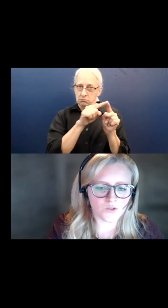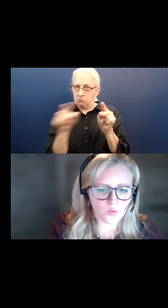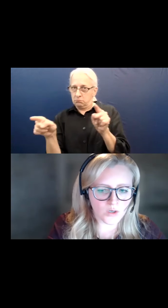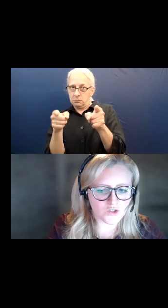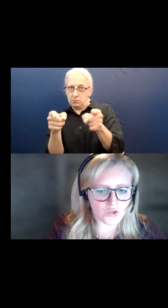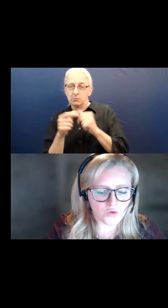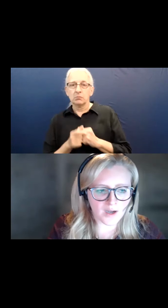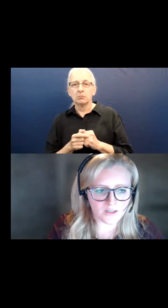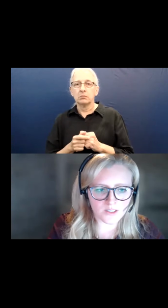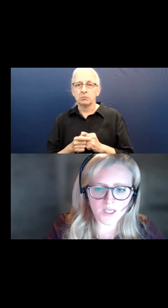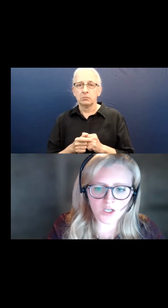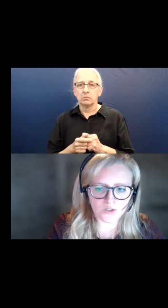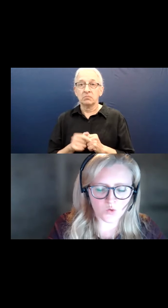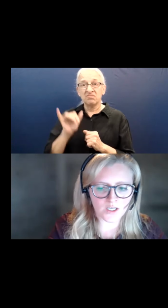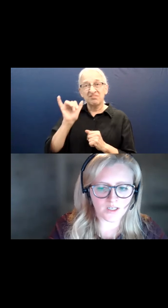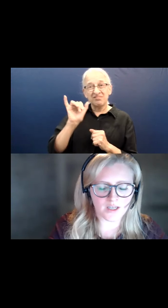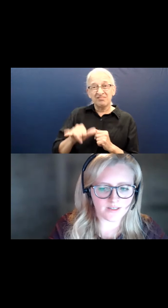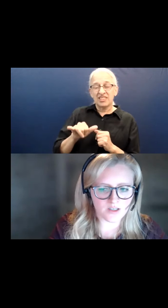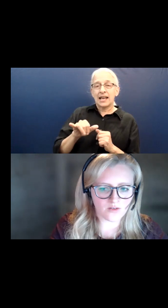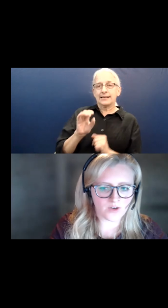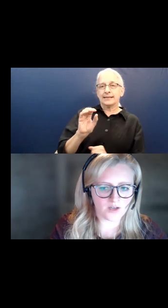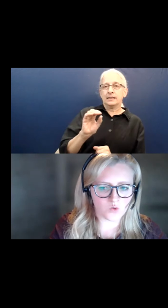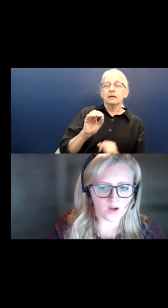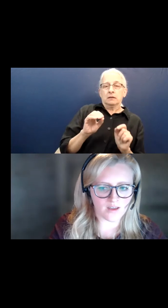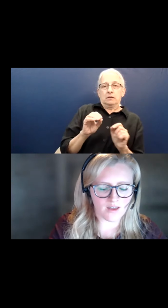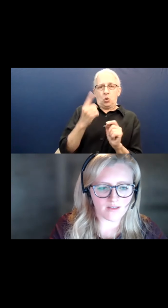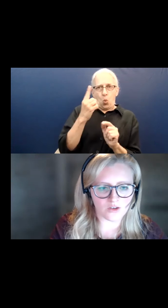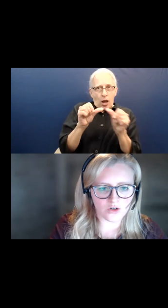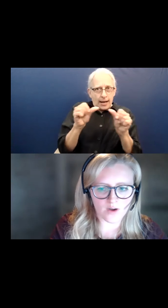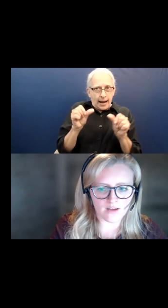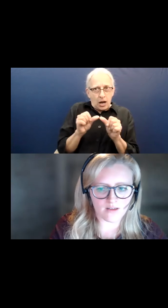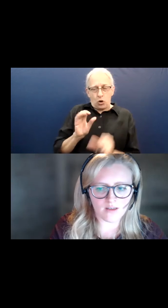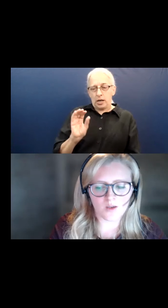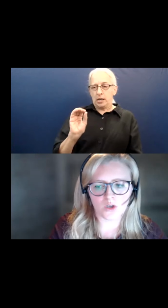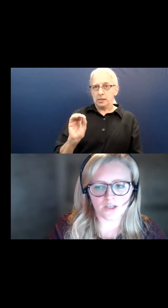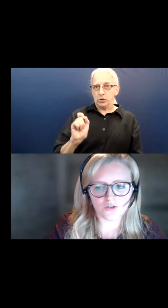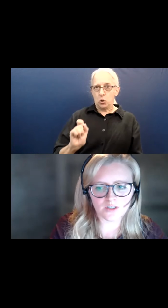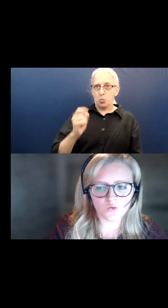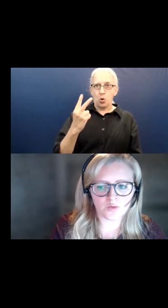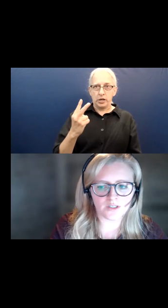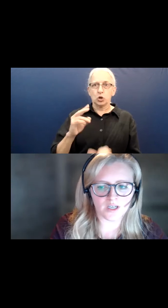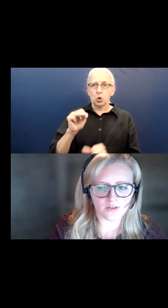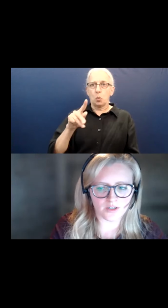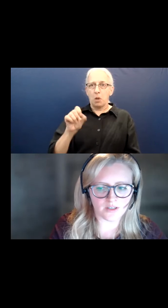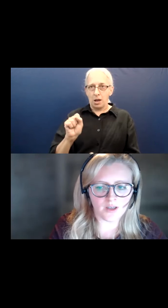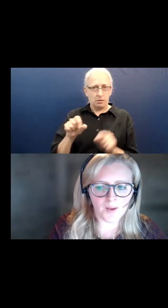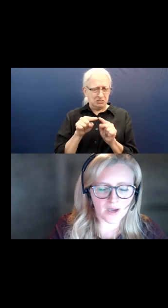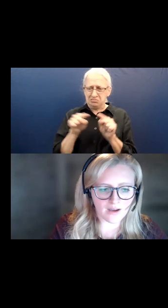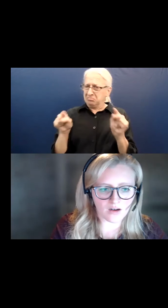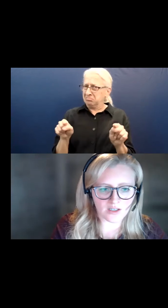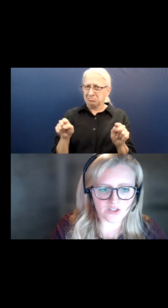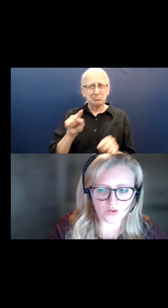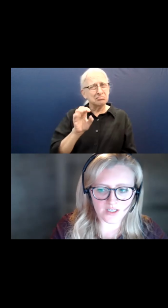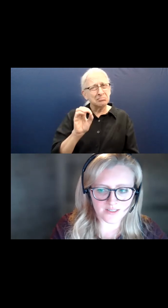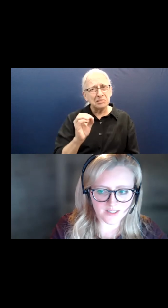For the 0.2 miles between SR 520 and Leary Way, pedestrians will be diverted